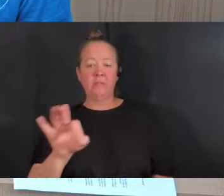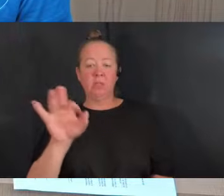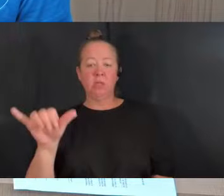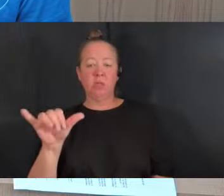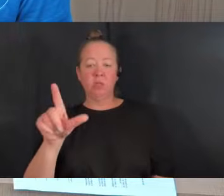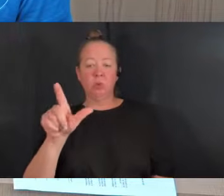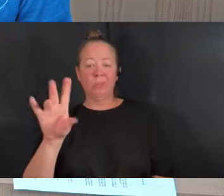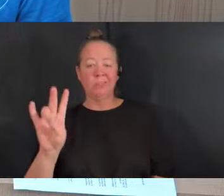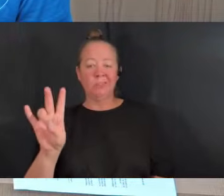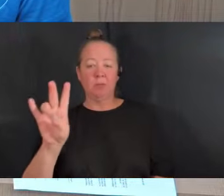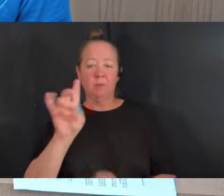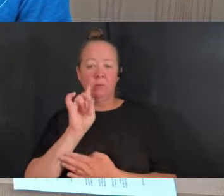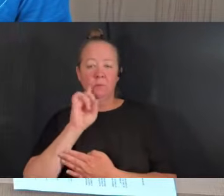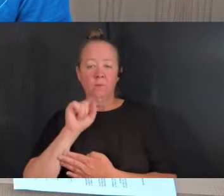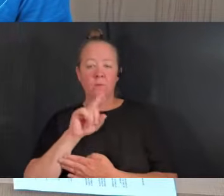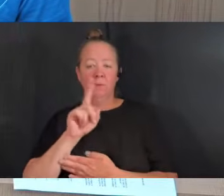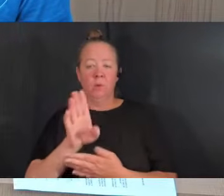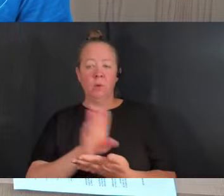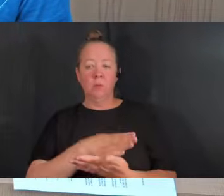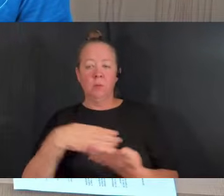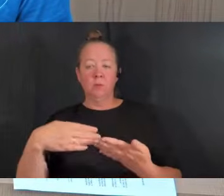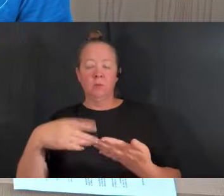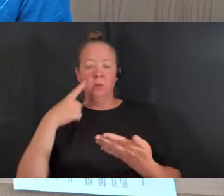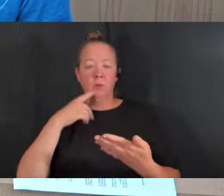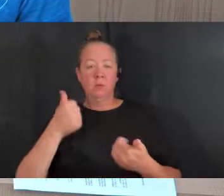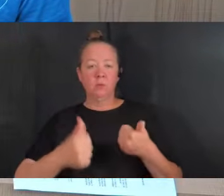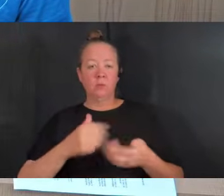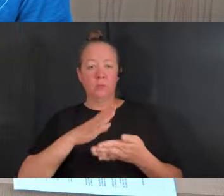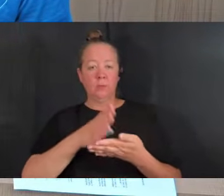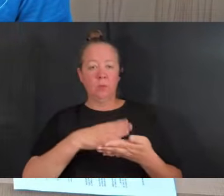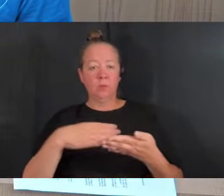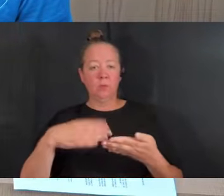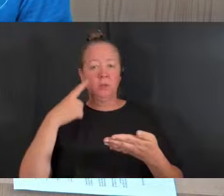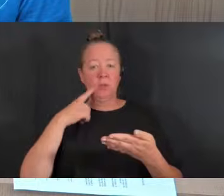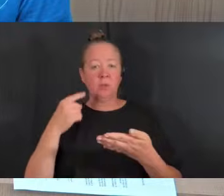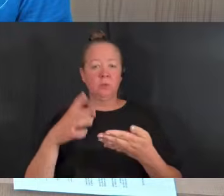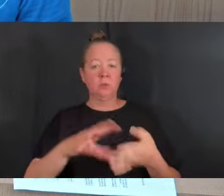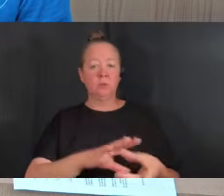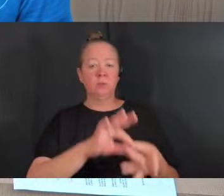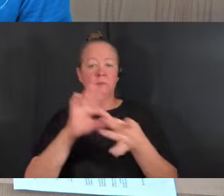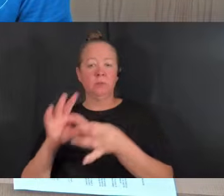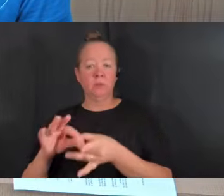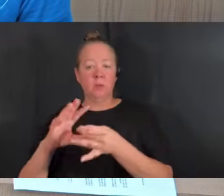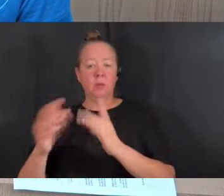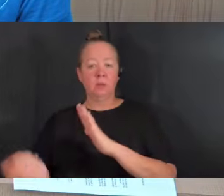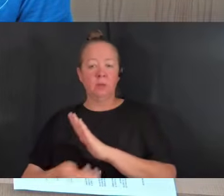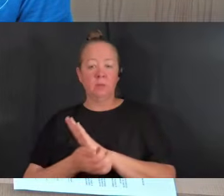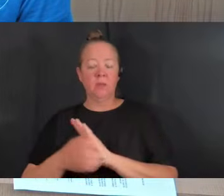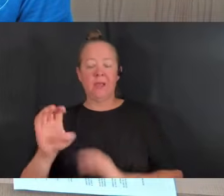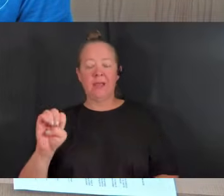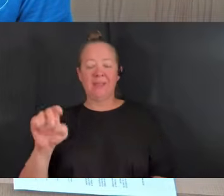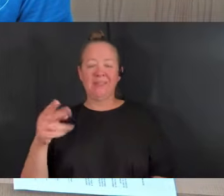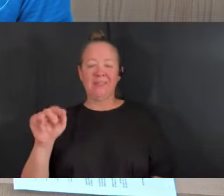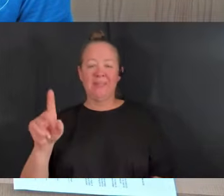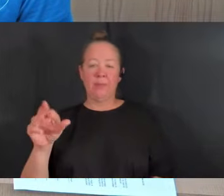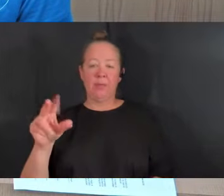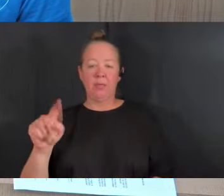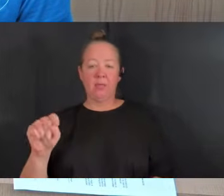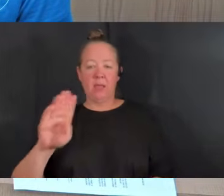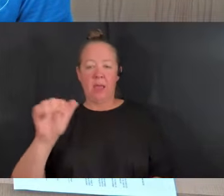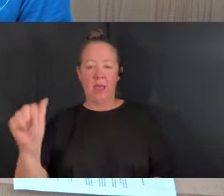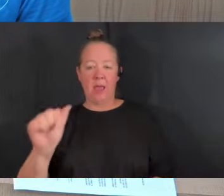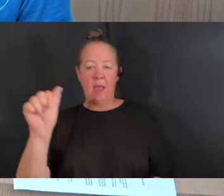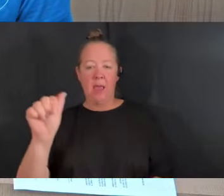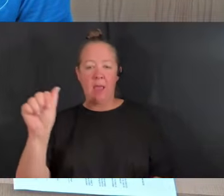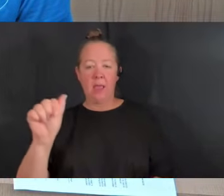proposed expenditures of the town, which budget is attached hereto as Exhibit A and is hereby incorporated by reference,